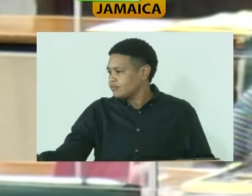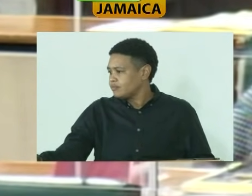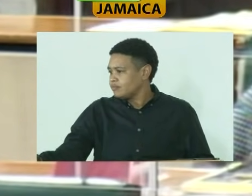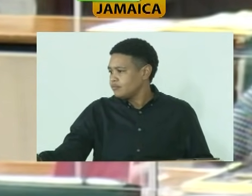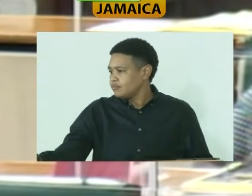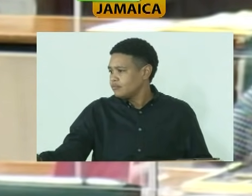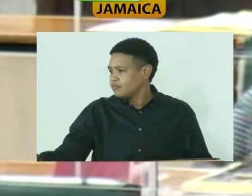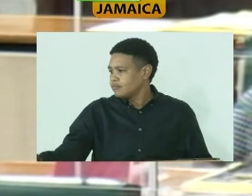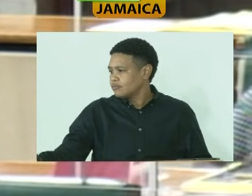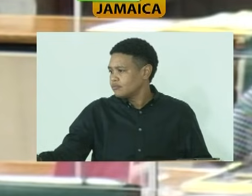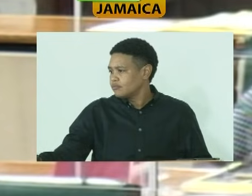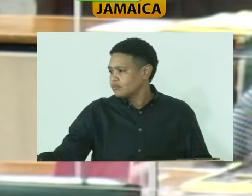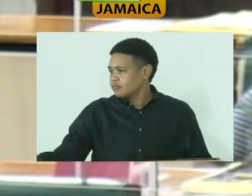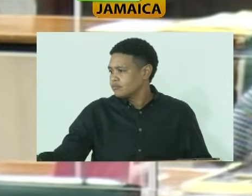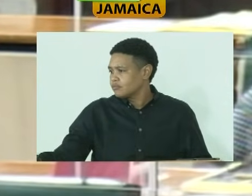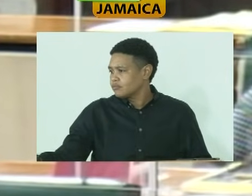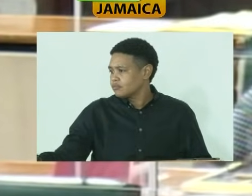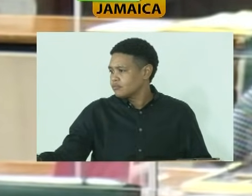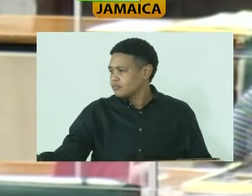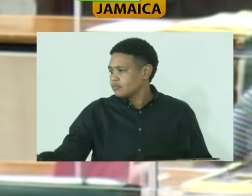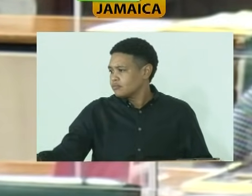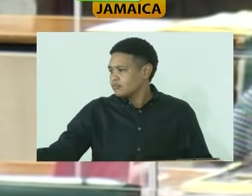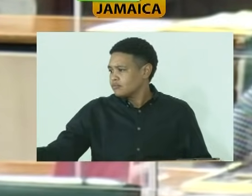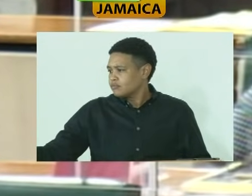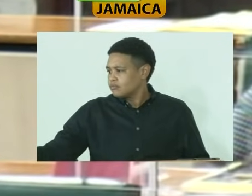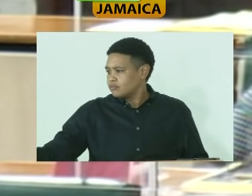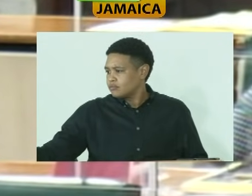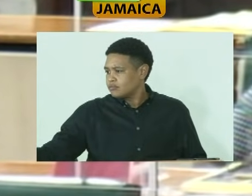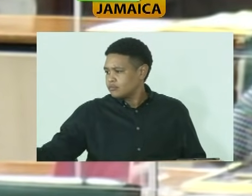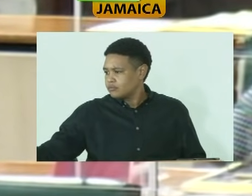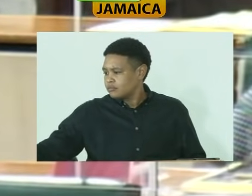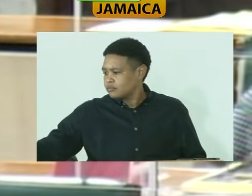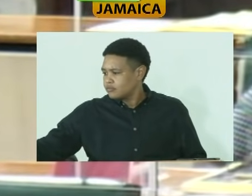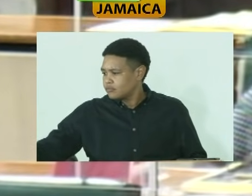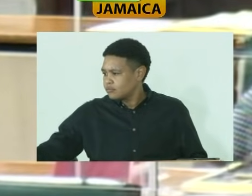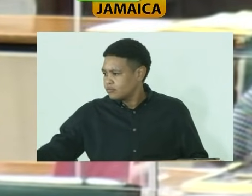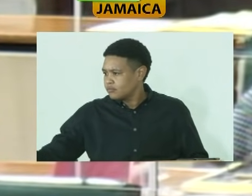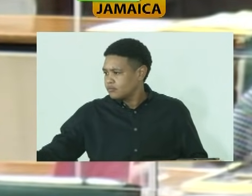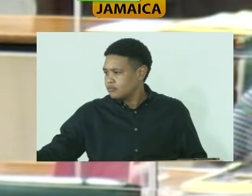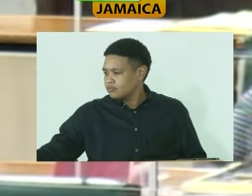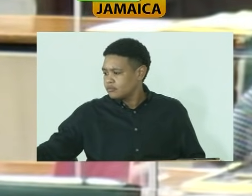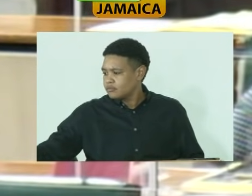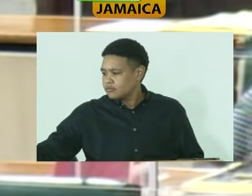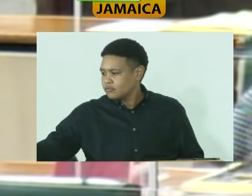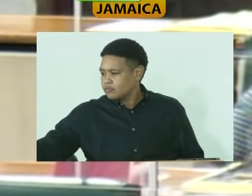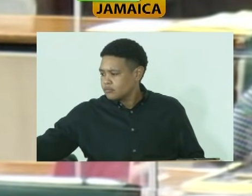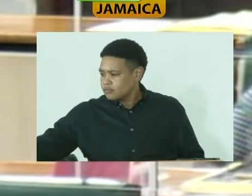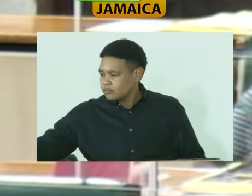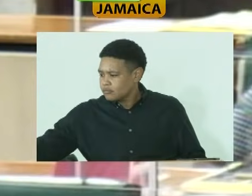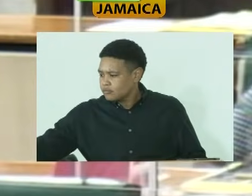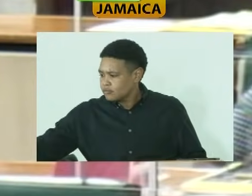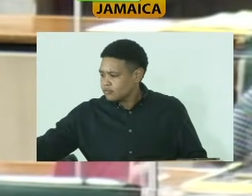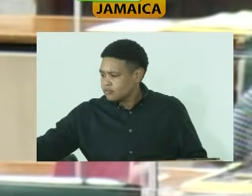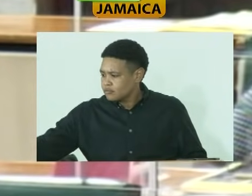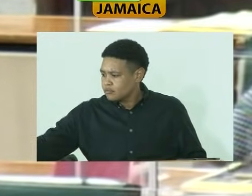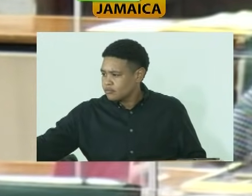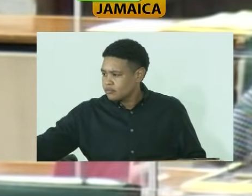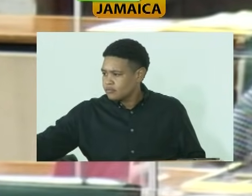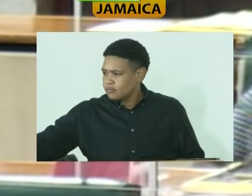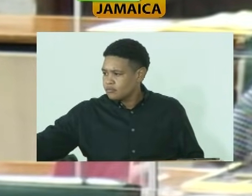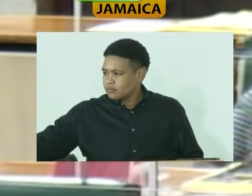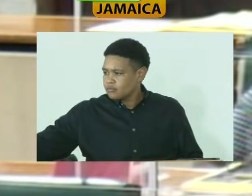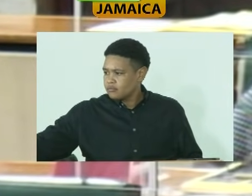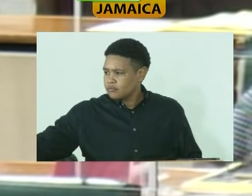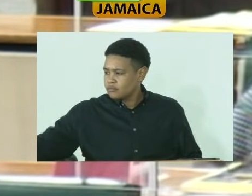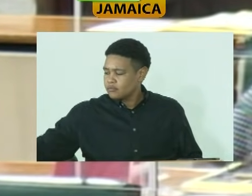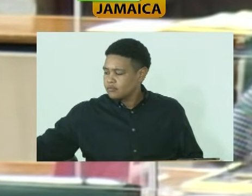Where infrastructure development is concerned, my lady, we have drafted a blueprint of the kind of physical environment